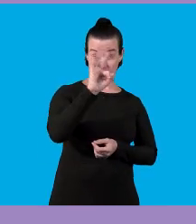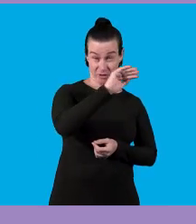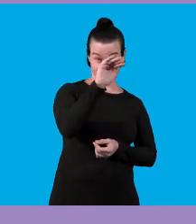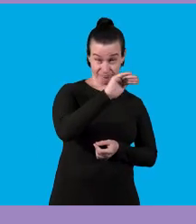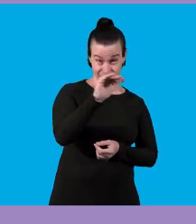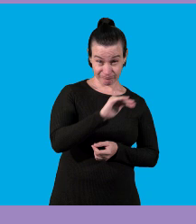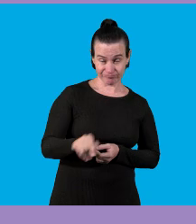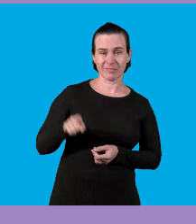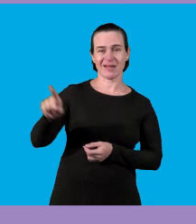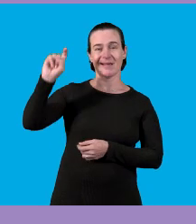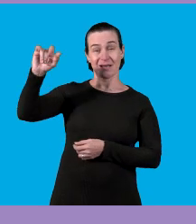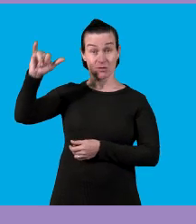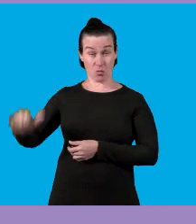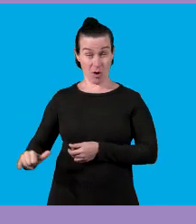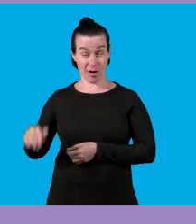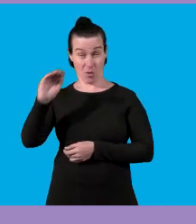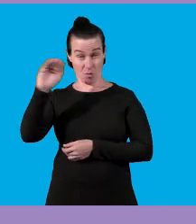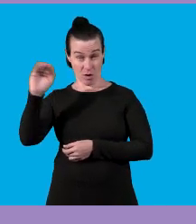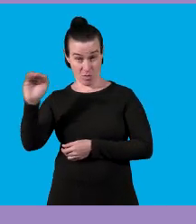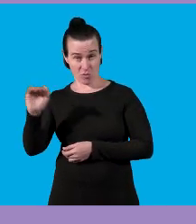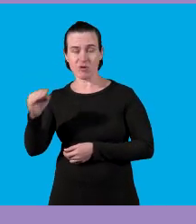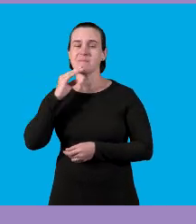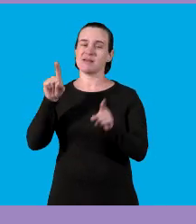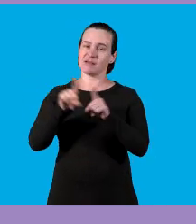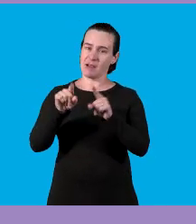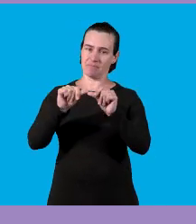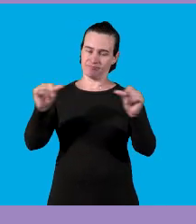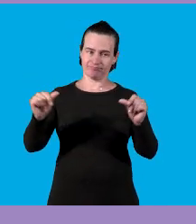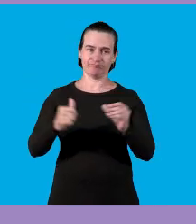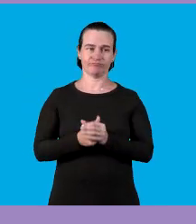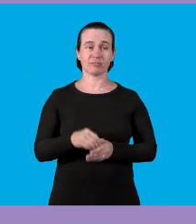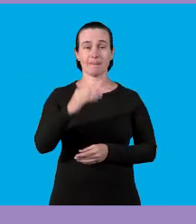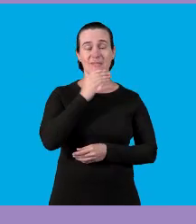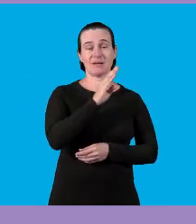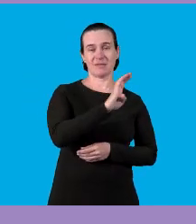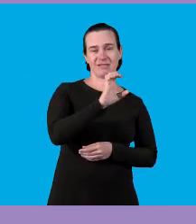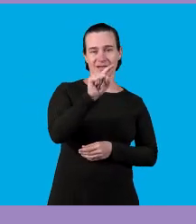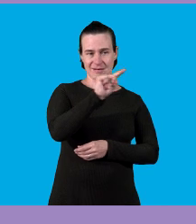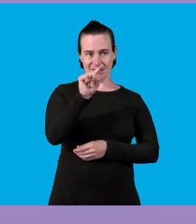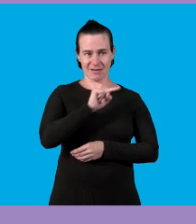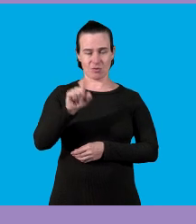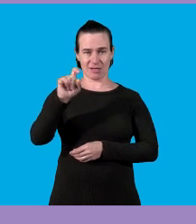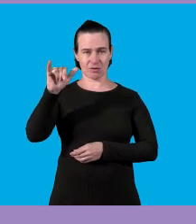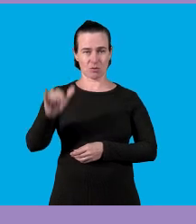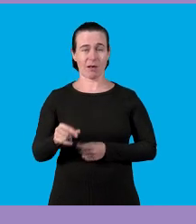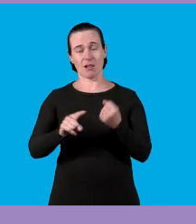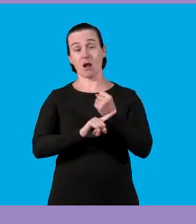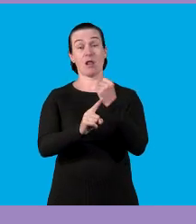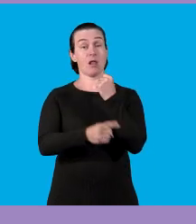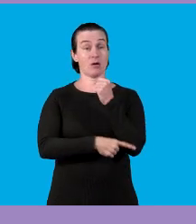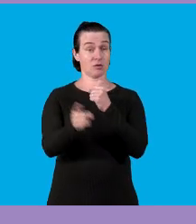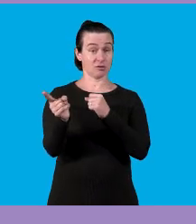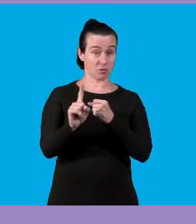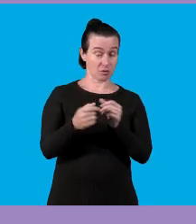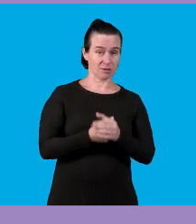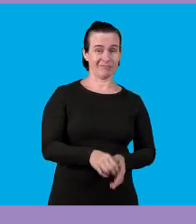BC and XY. So BC equals to XY, and the